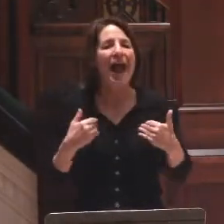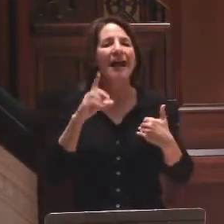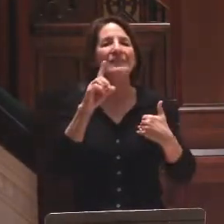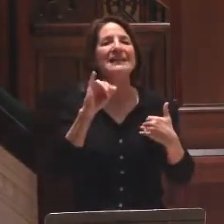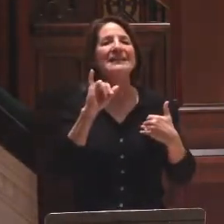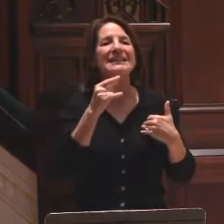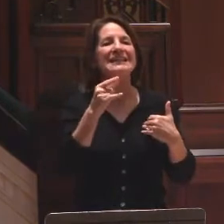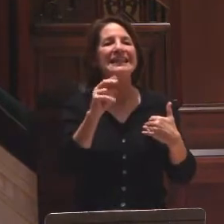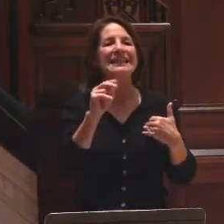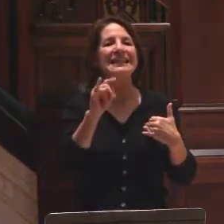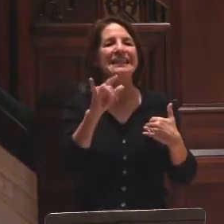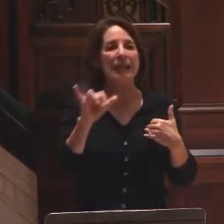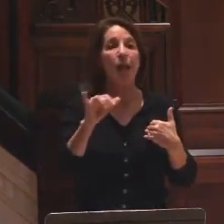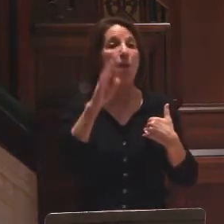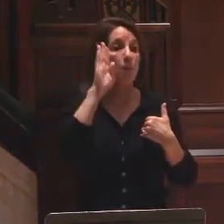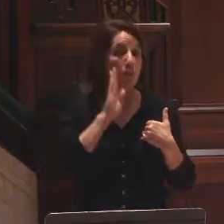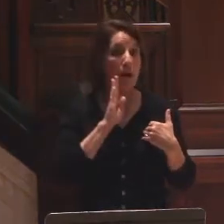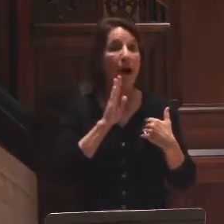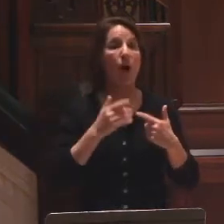Brown lives matter.